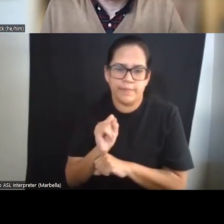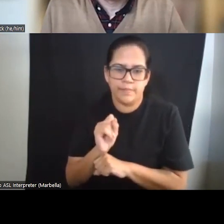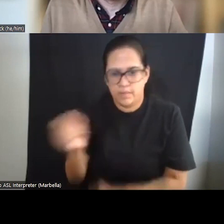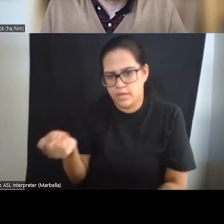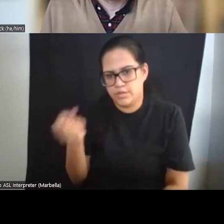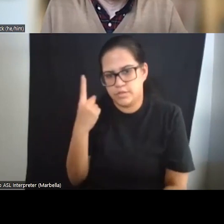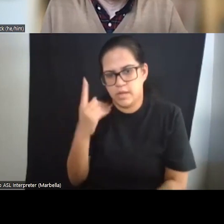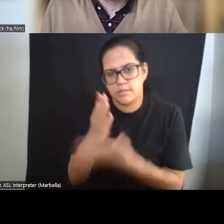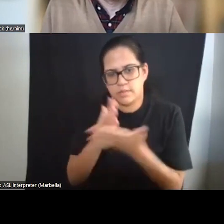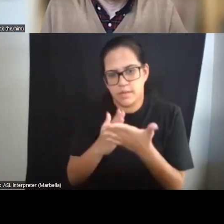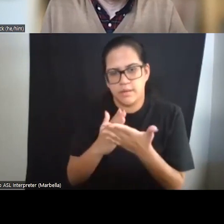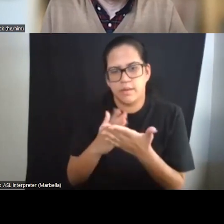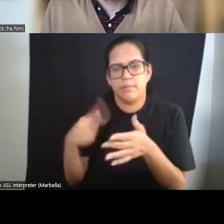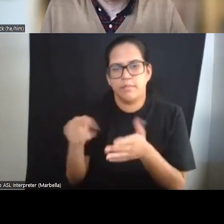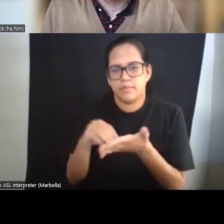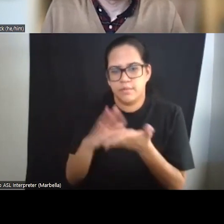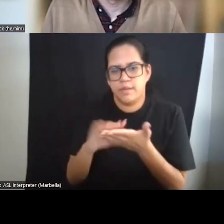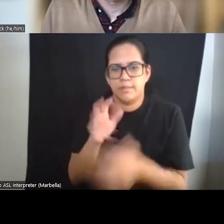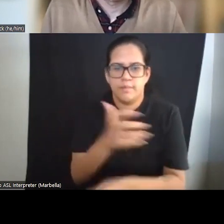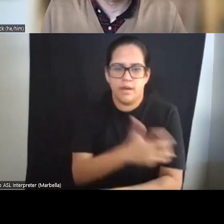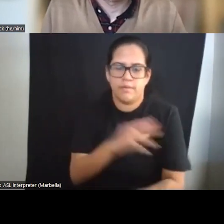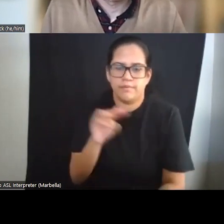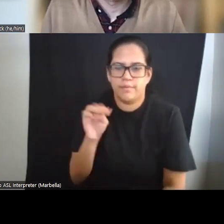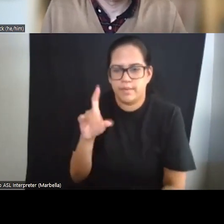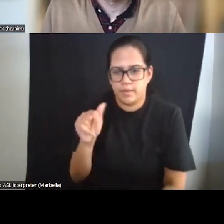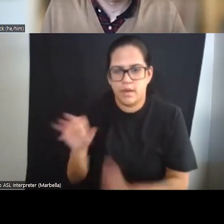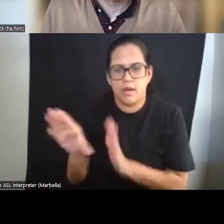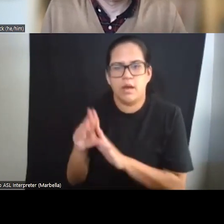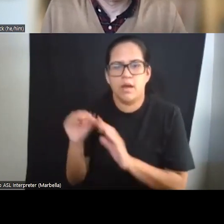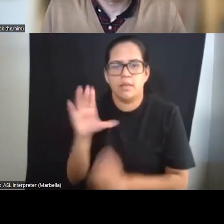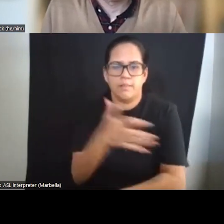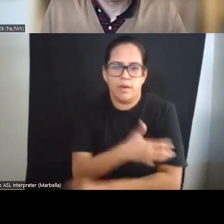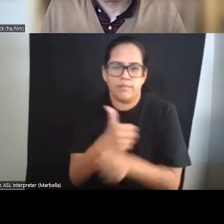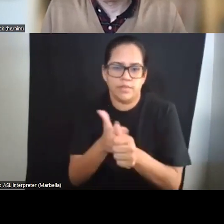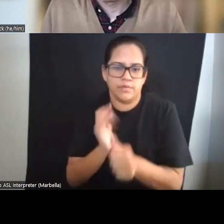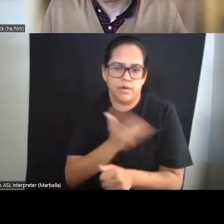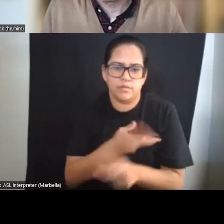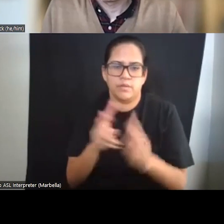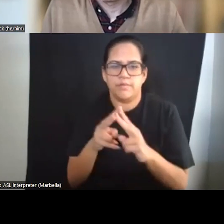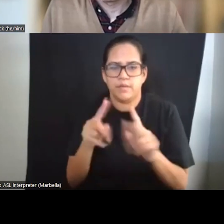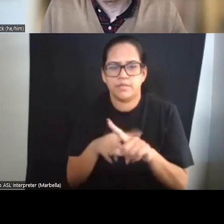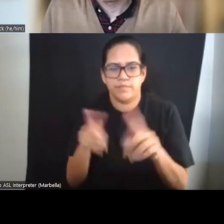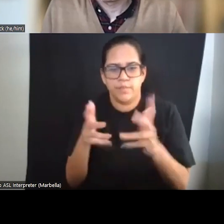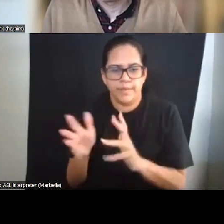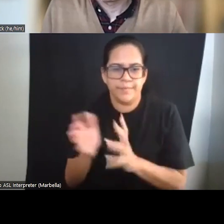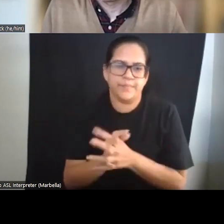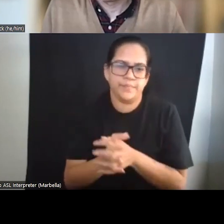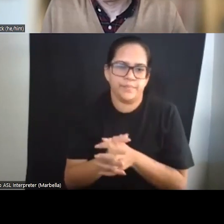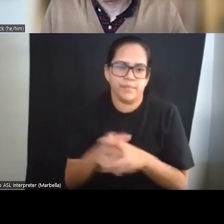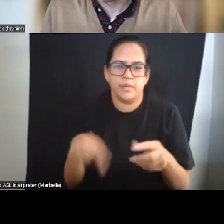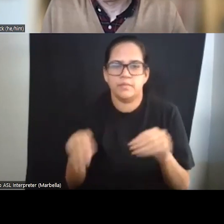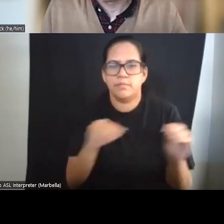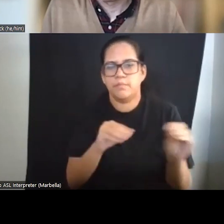understand film and documentary and the power of the media and the power of each of us in a very different way. This is